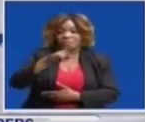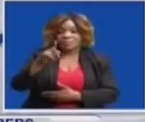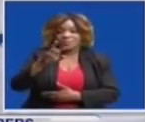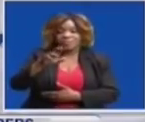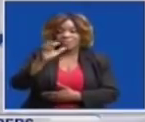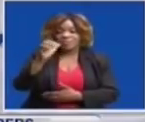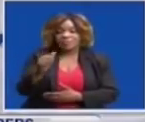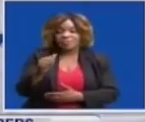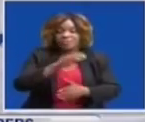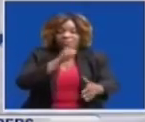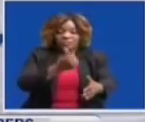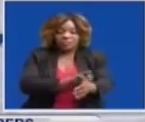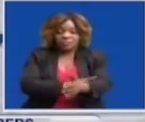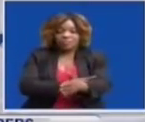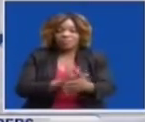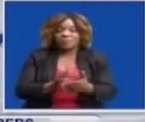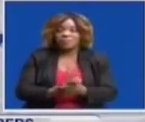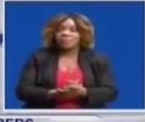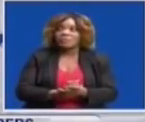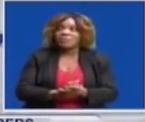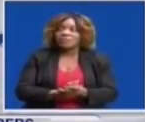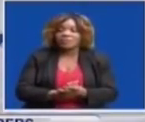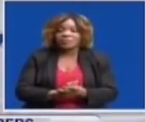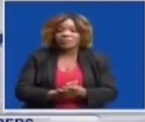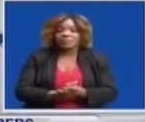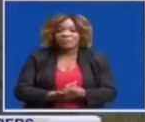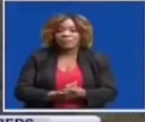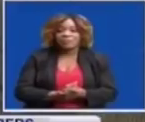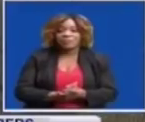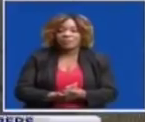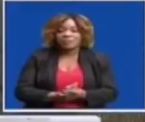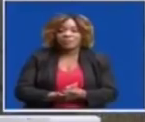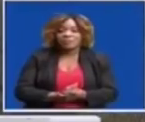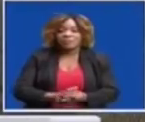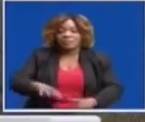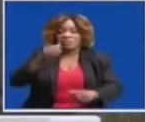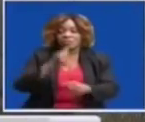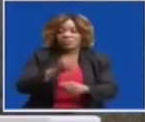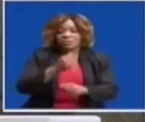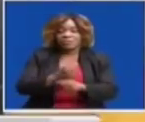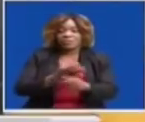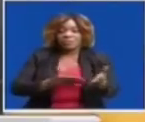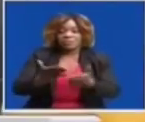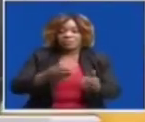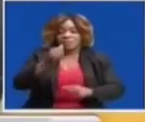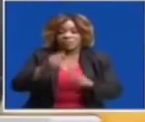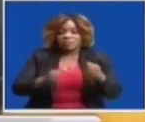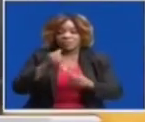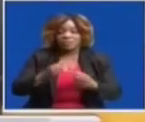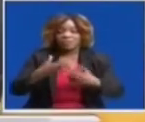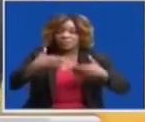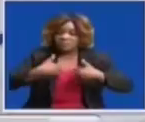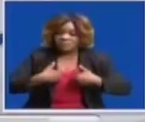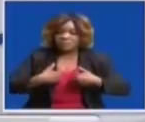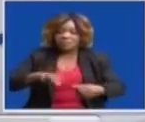statement, which states a world-class model of excellence in tax administration and trade